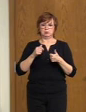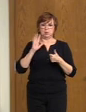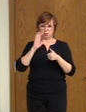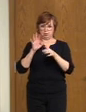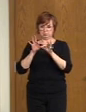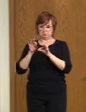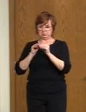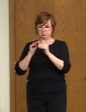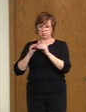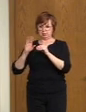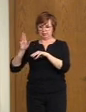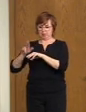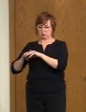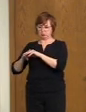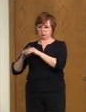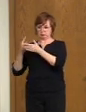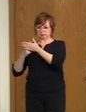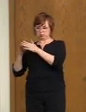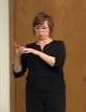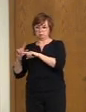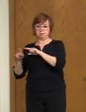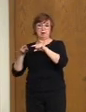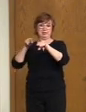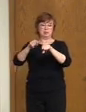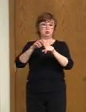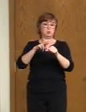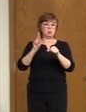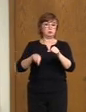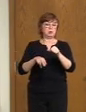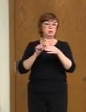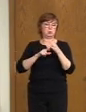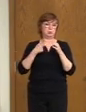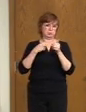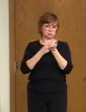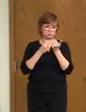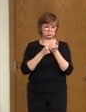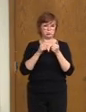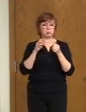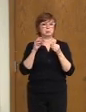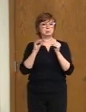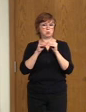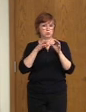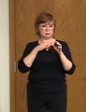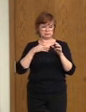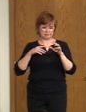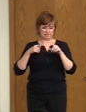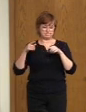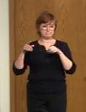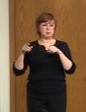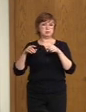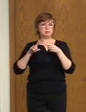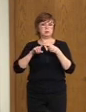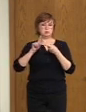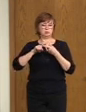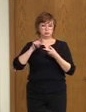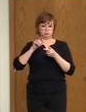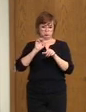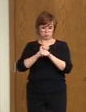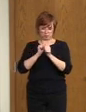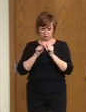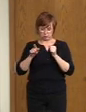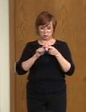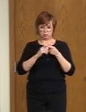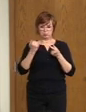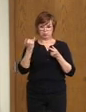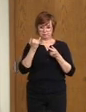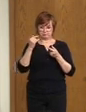some of those details in a minute. But from an immediate perspective, we've been supporting on the ground with staff inside the facility, both for infection control, making